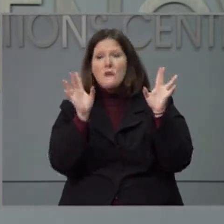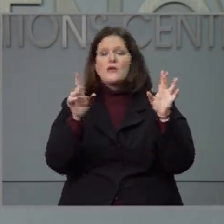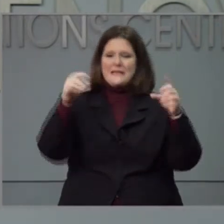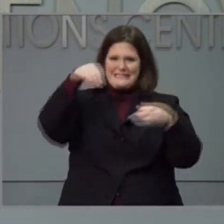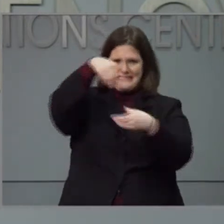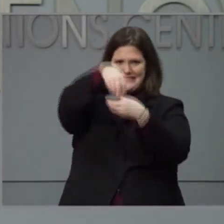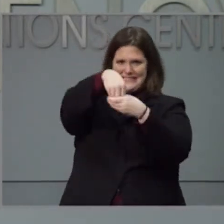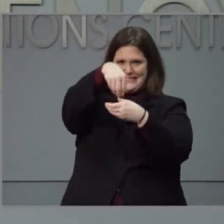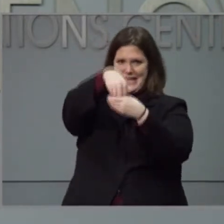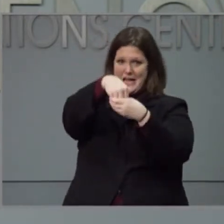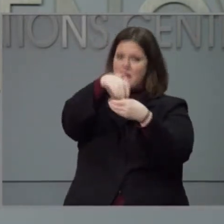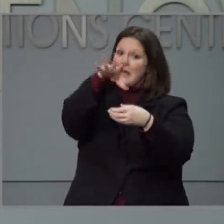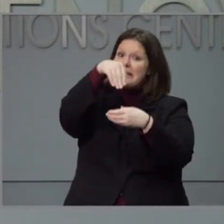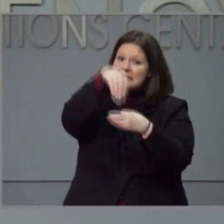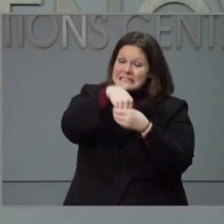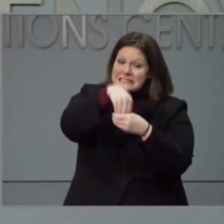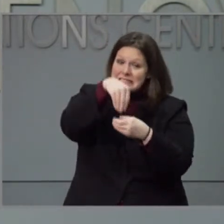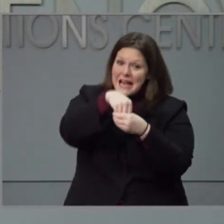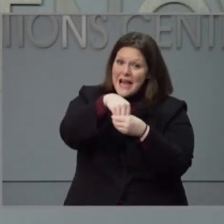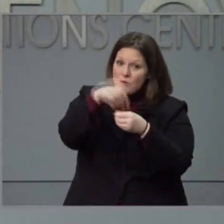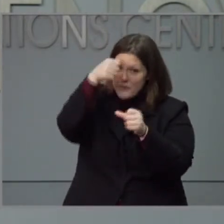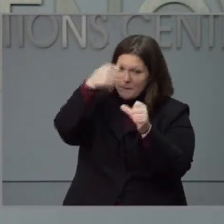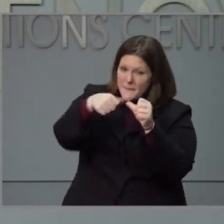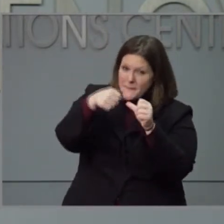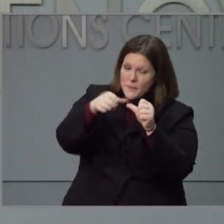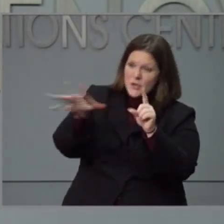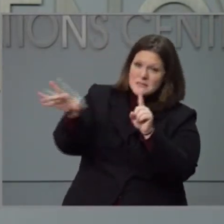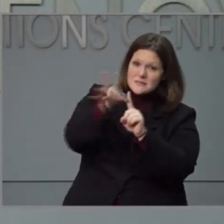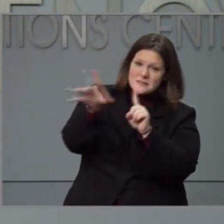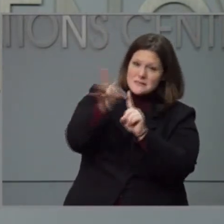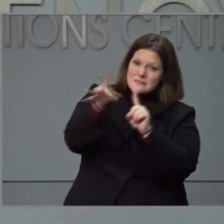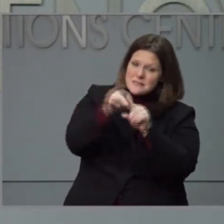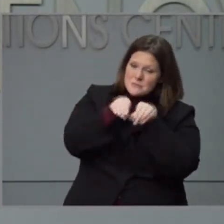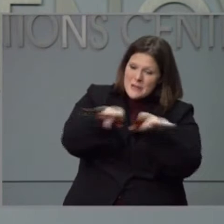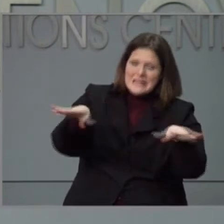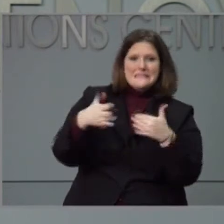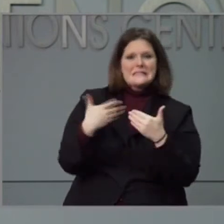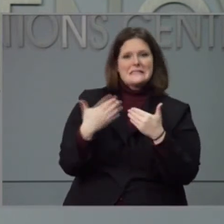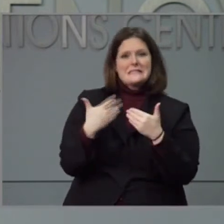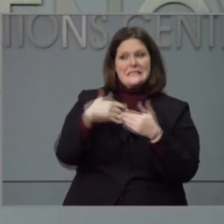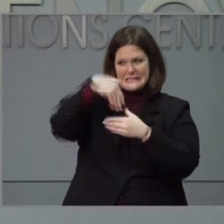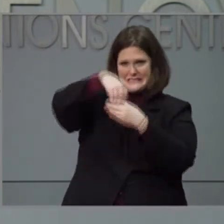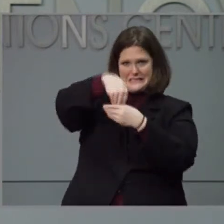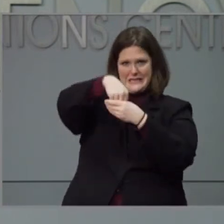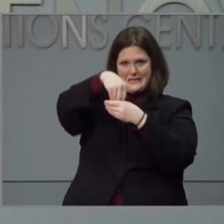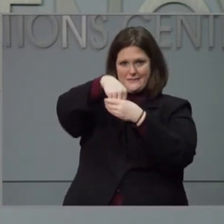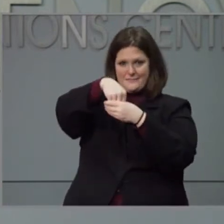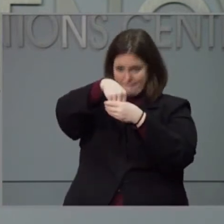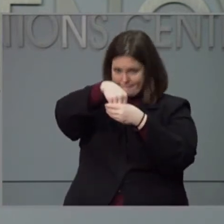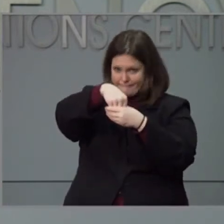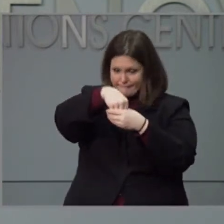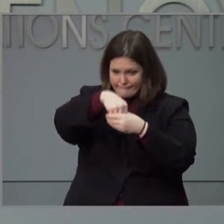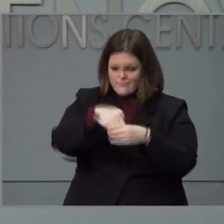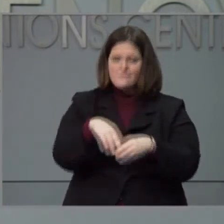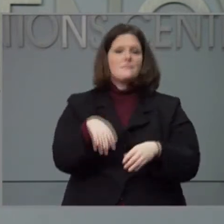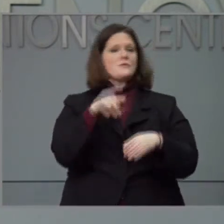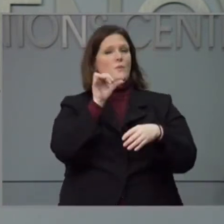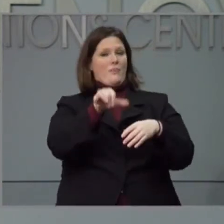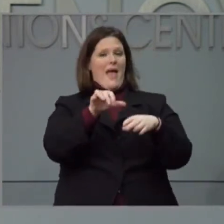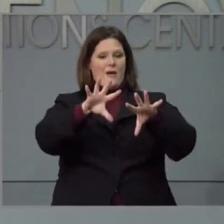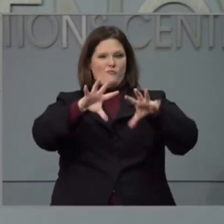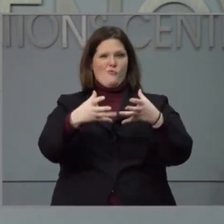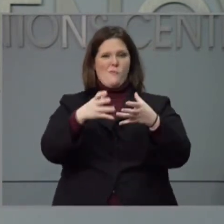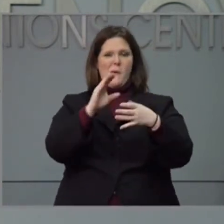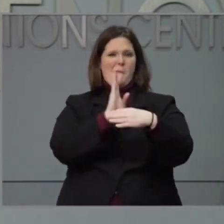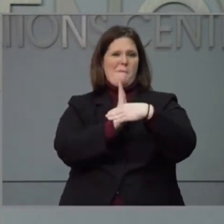are indoors. Again, indoors, more risk of viral spread than outdoors. So for even these medium risk athletic activities,